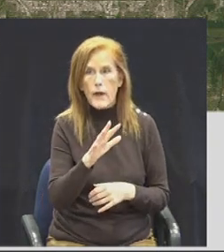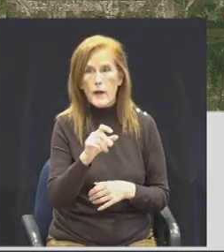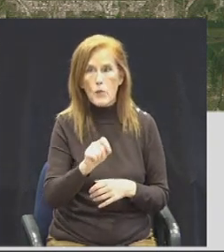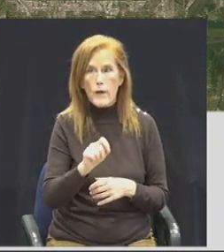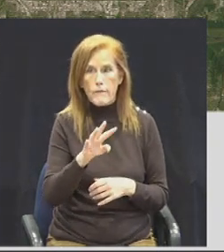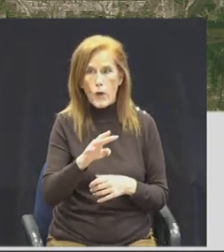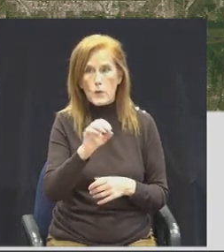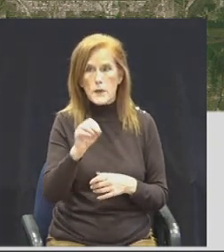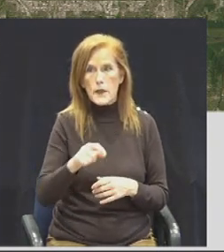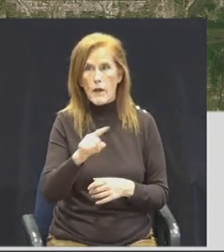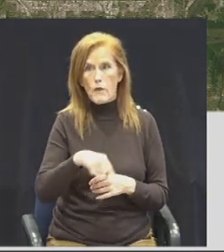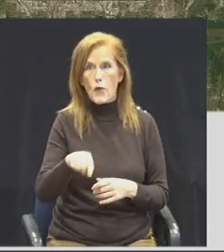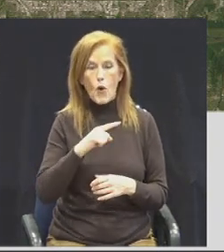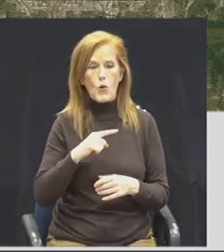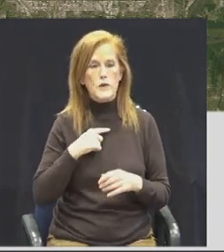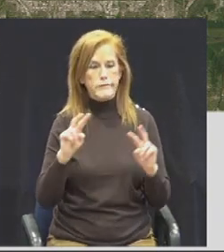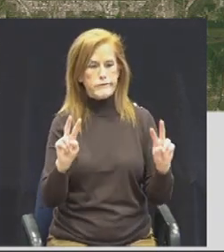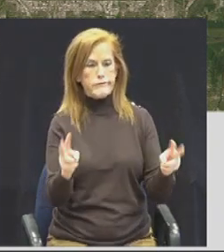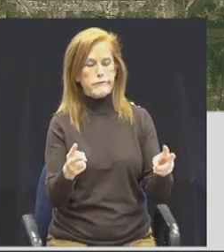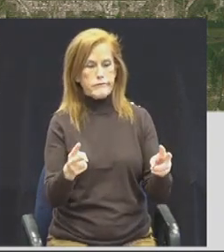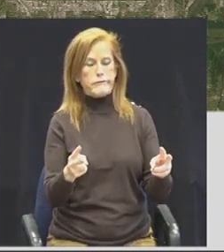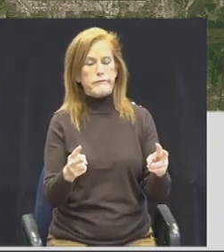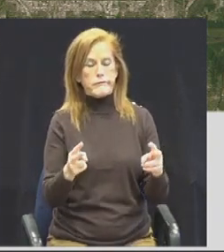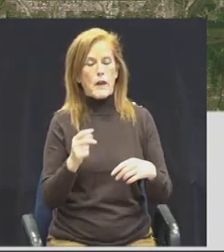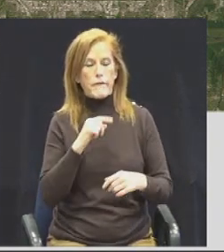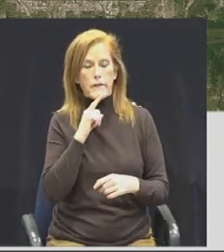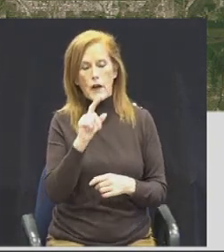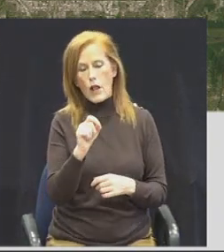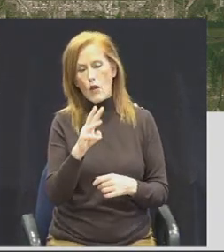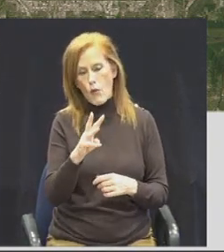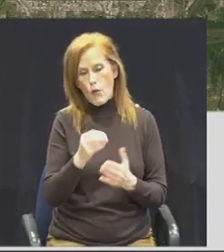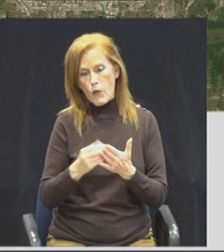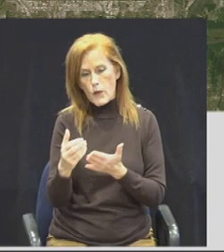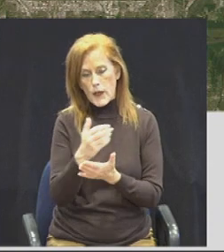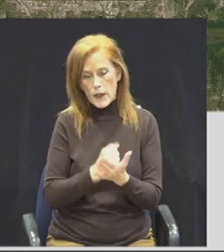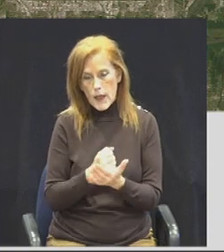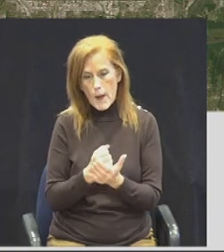45.4% of people who fall into the very low income